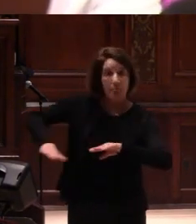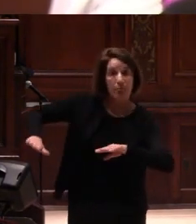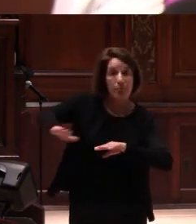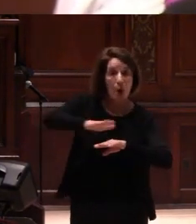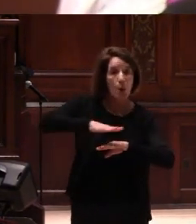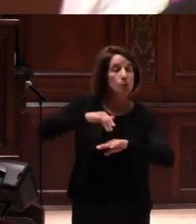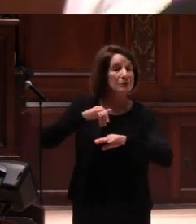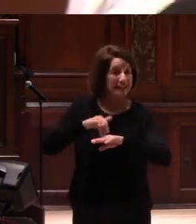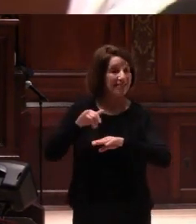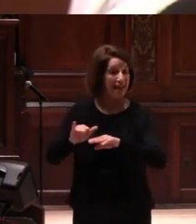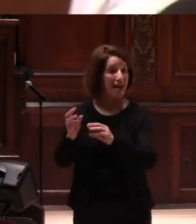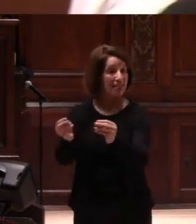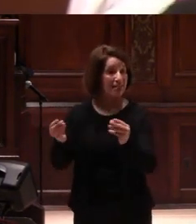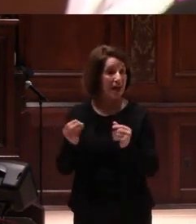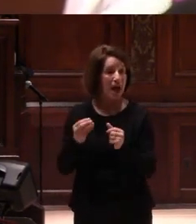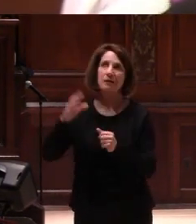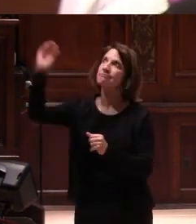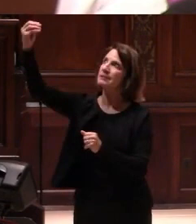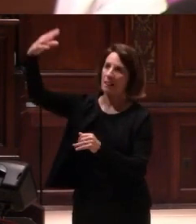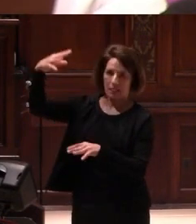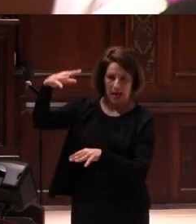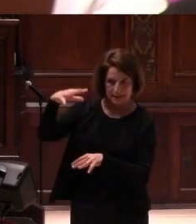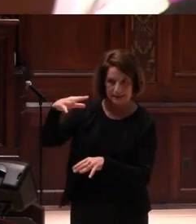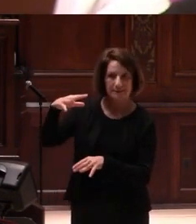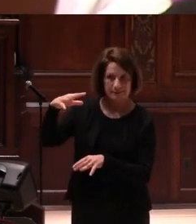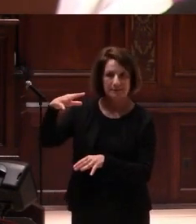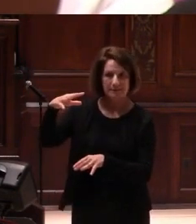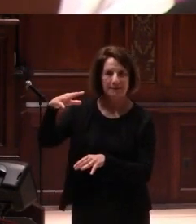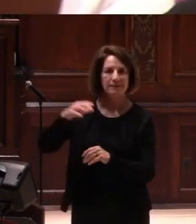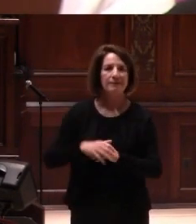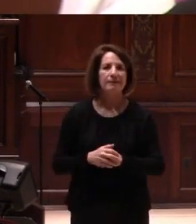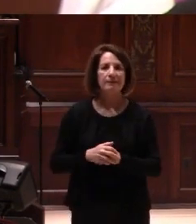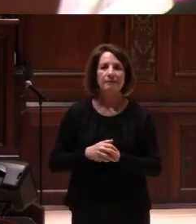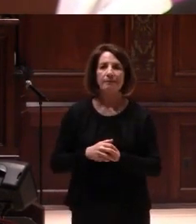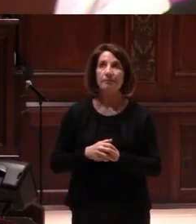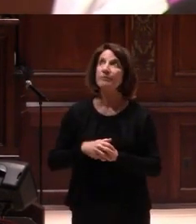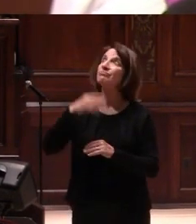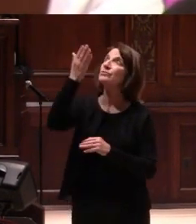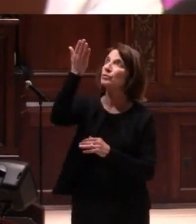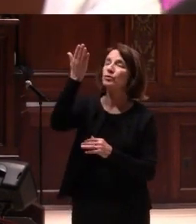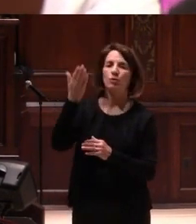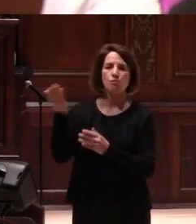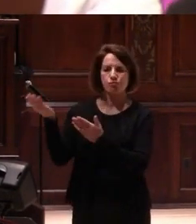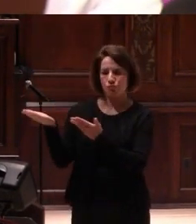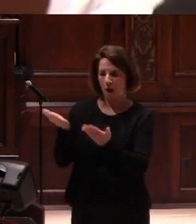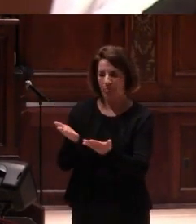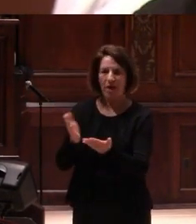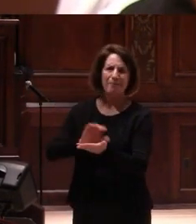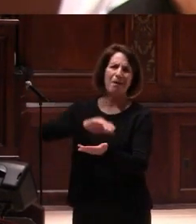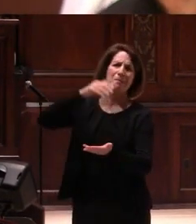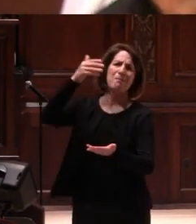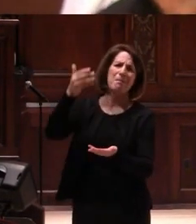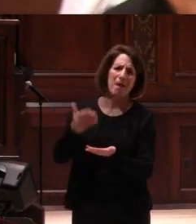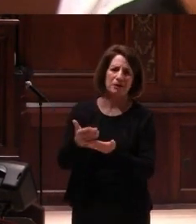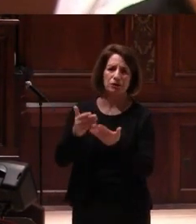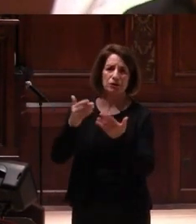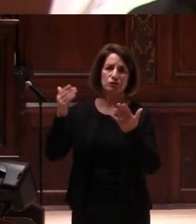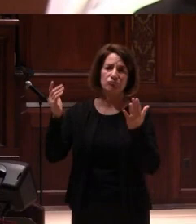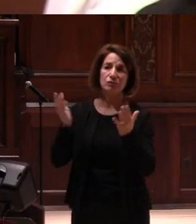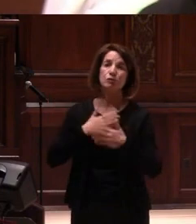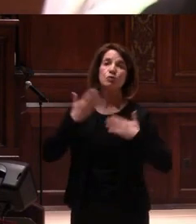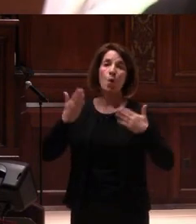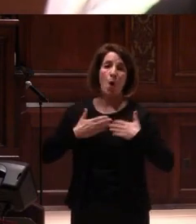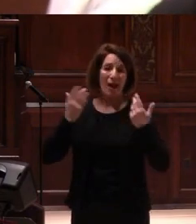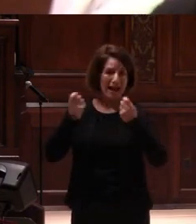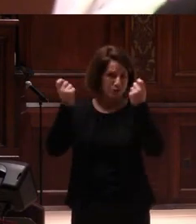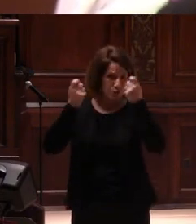of gloom, a light has shone. You have brought them abundant joy and great rejoicing.